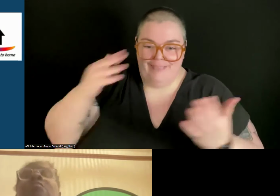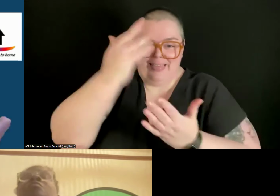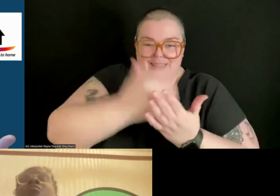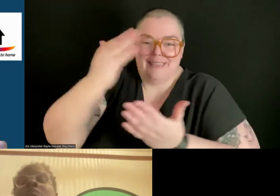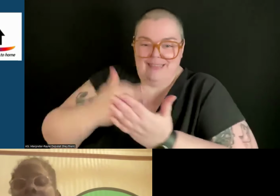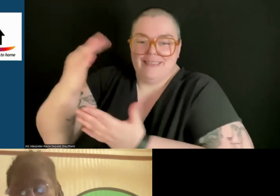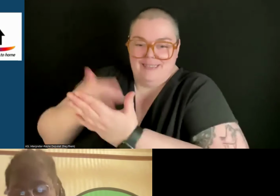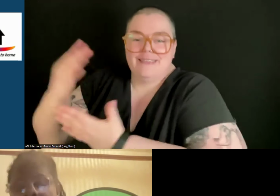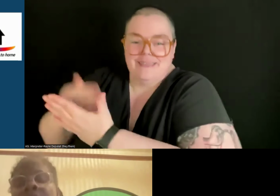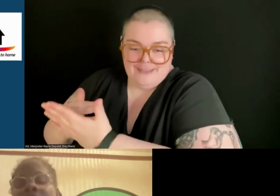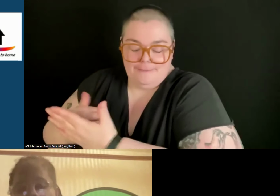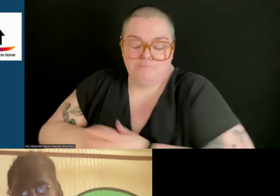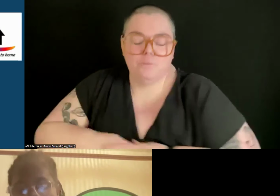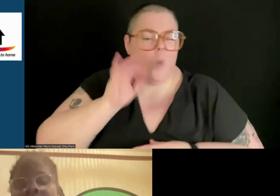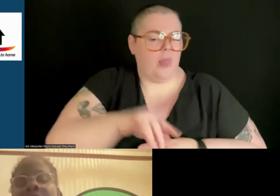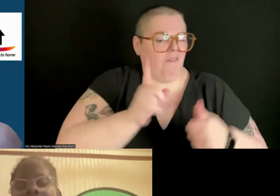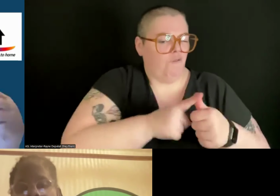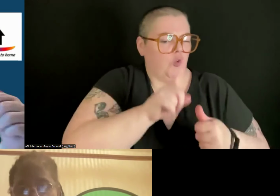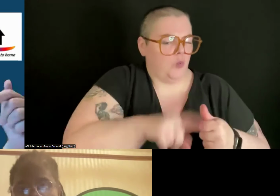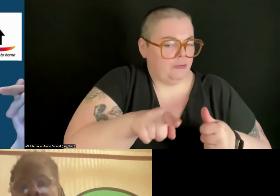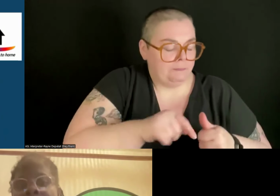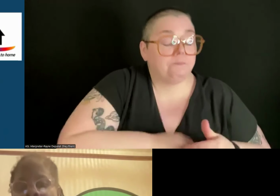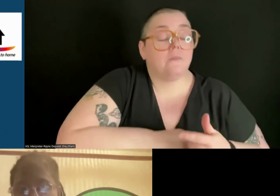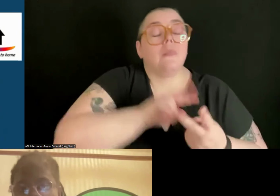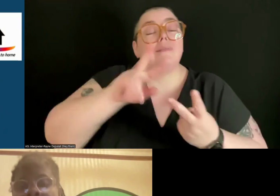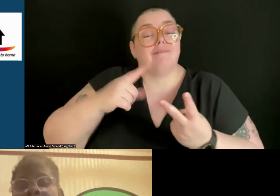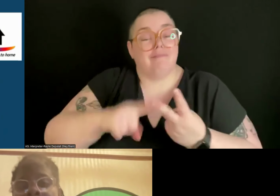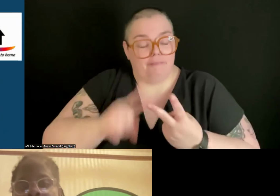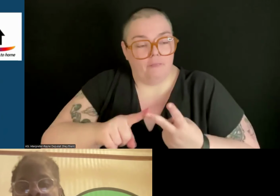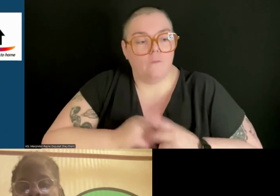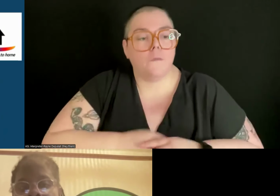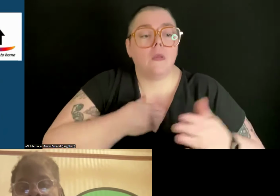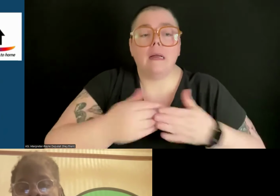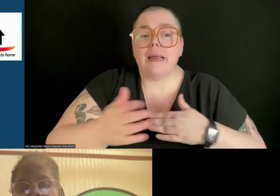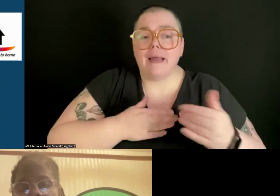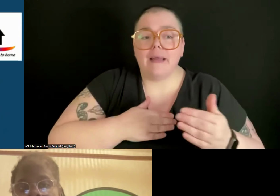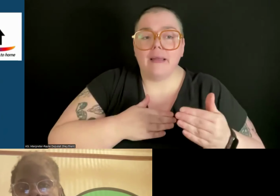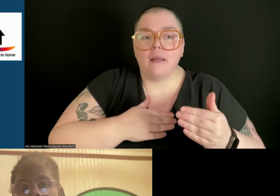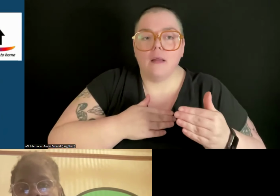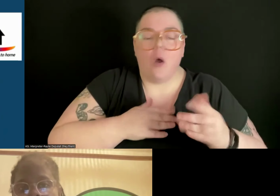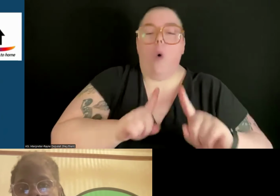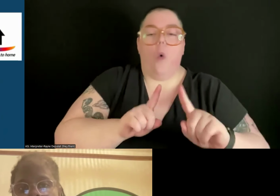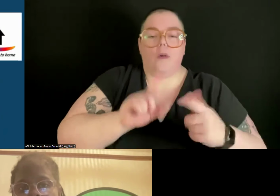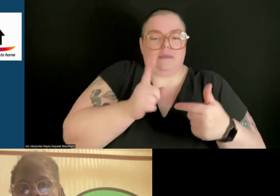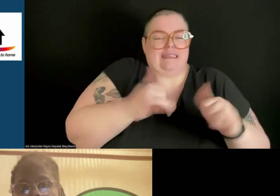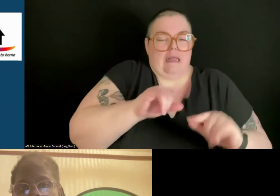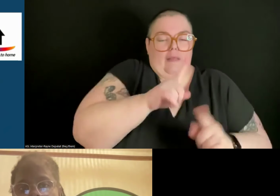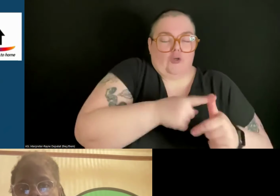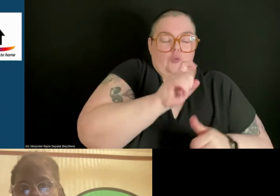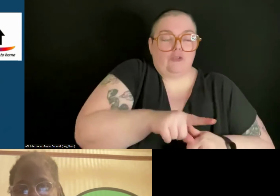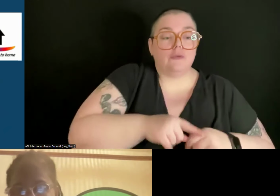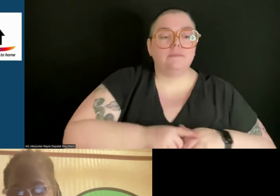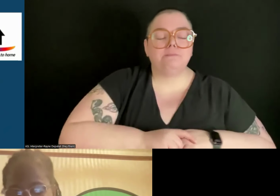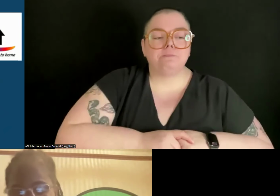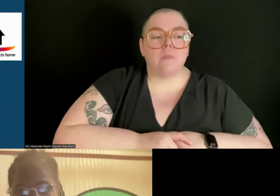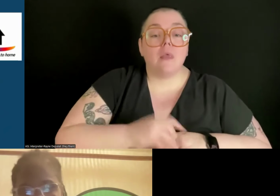So that's number one. Number two, even if you live in a town that participates, how long the